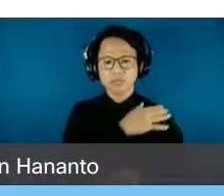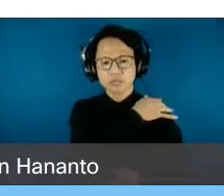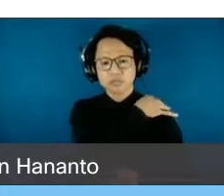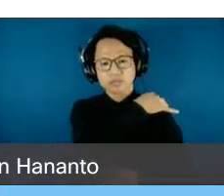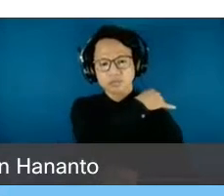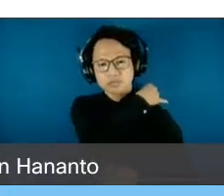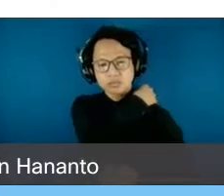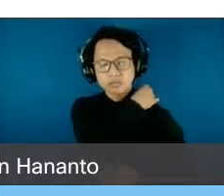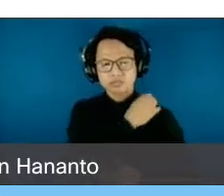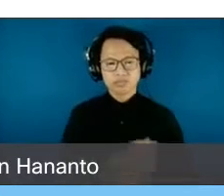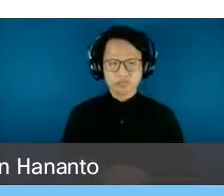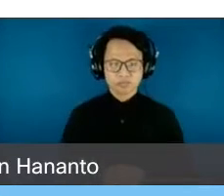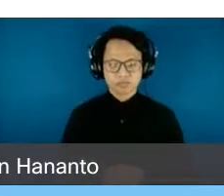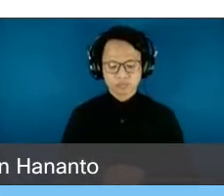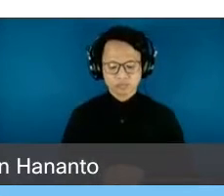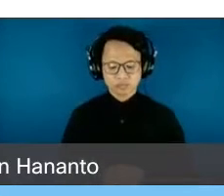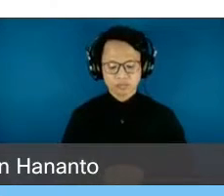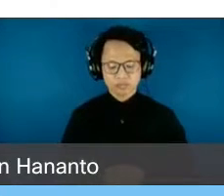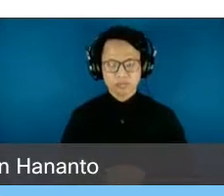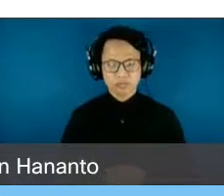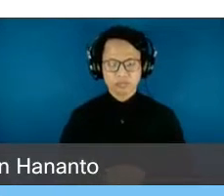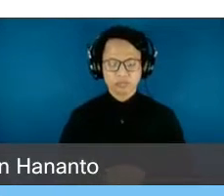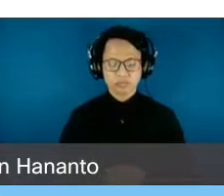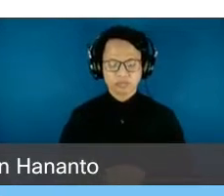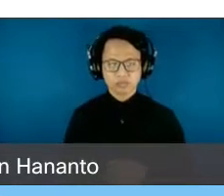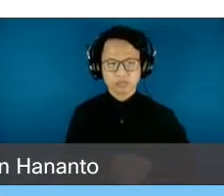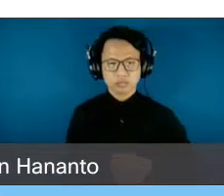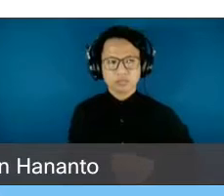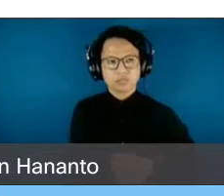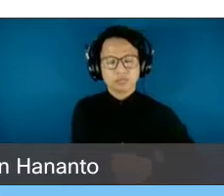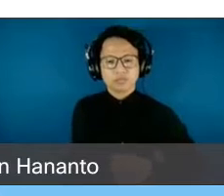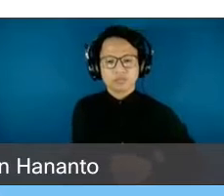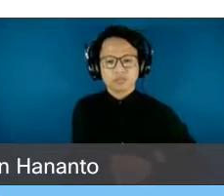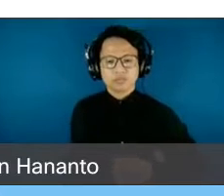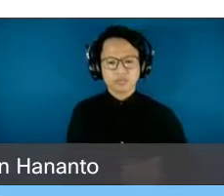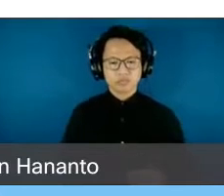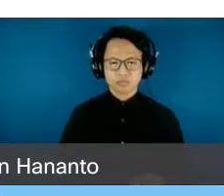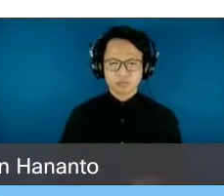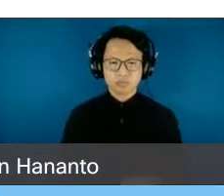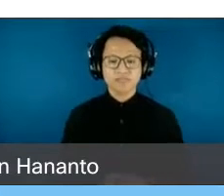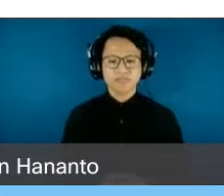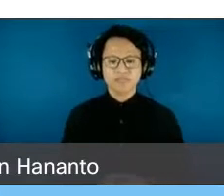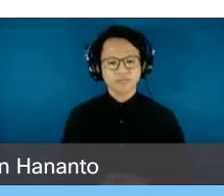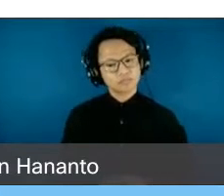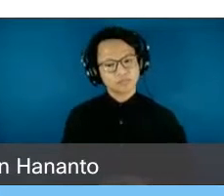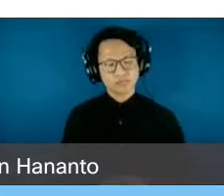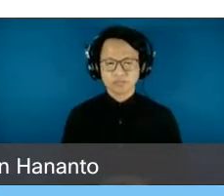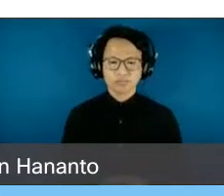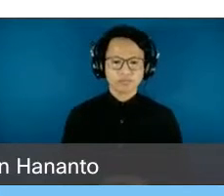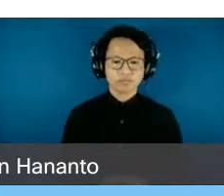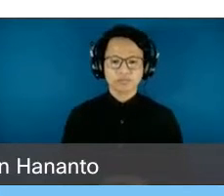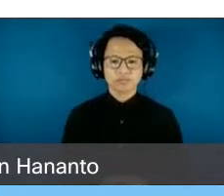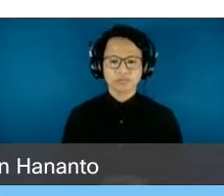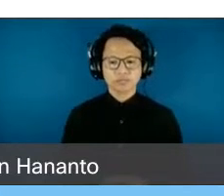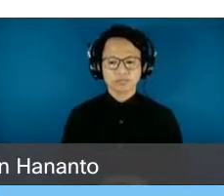discussion along with the industry, making sure that they're also open for work placement. And also, the team expand